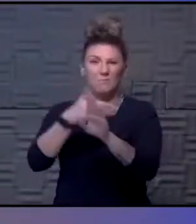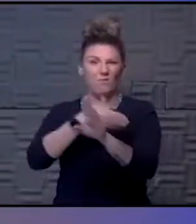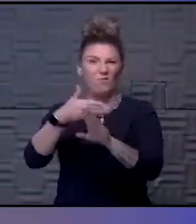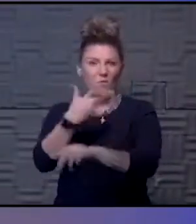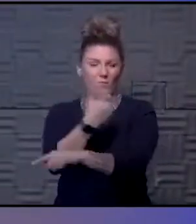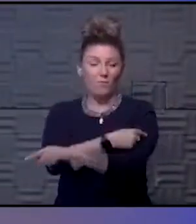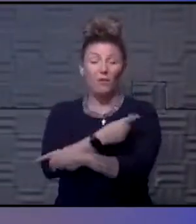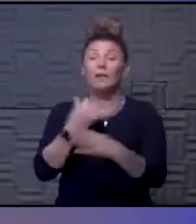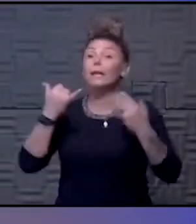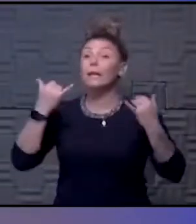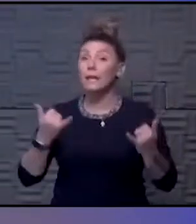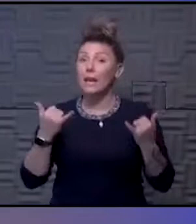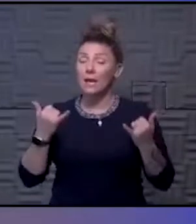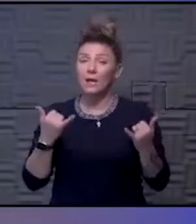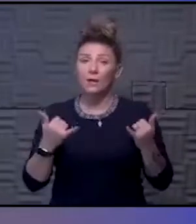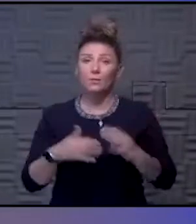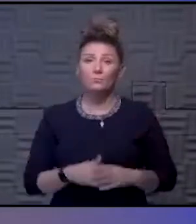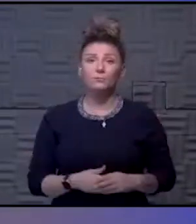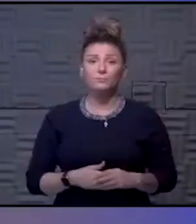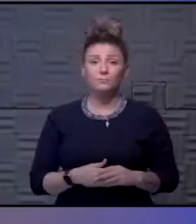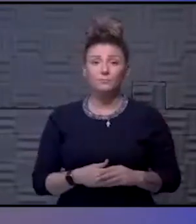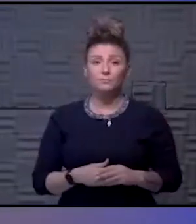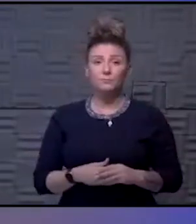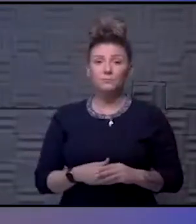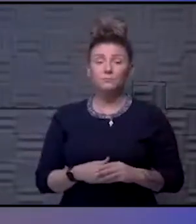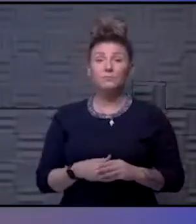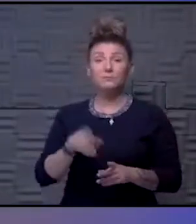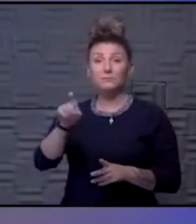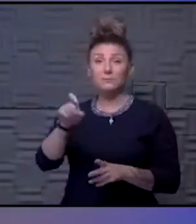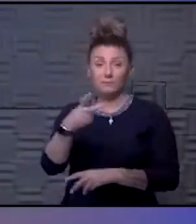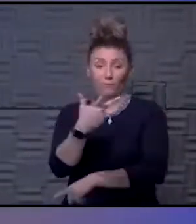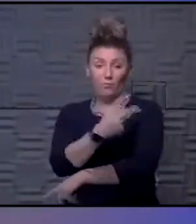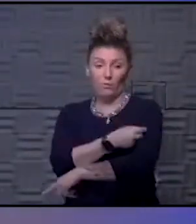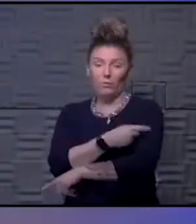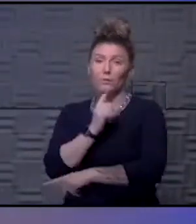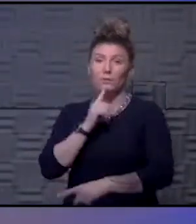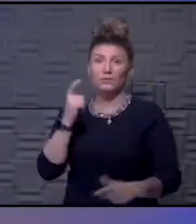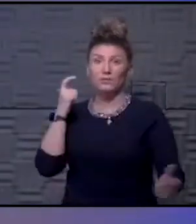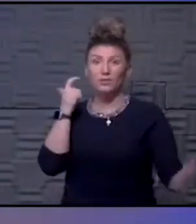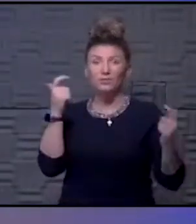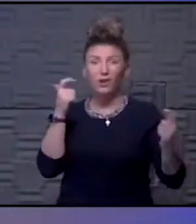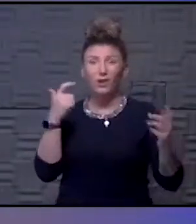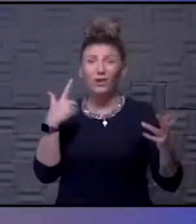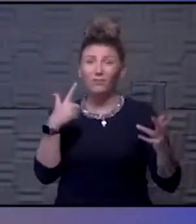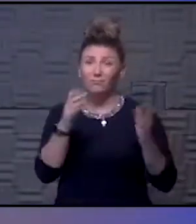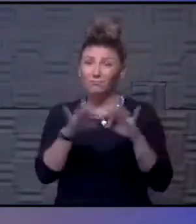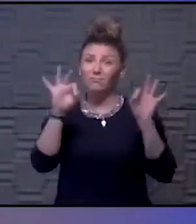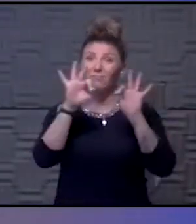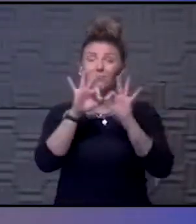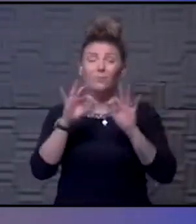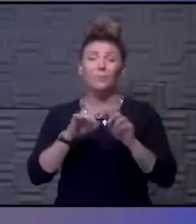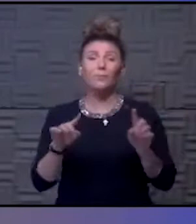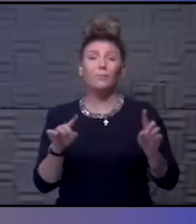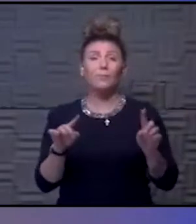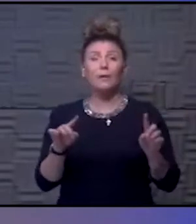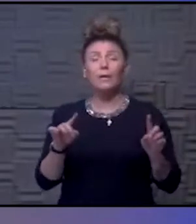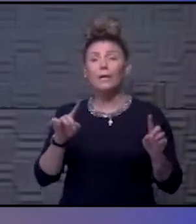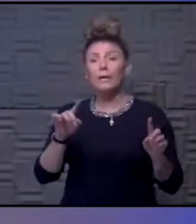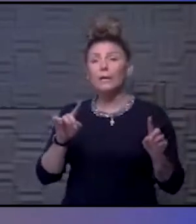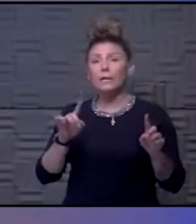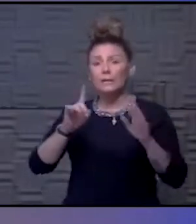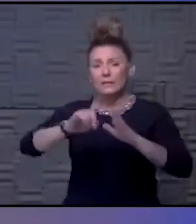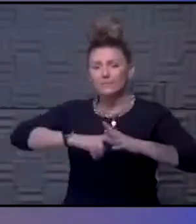the vaccine clamor for vaccines is huge. And but our